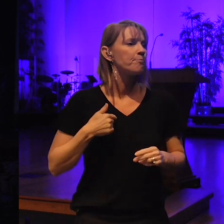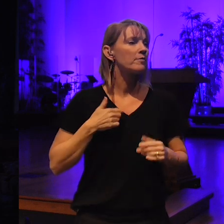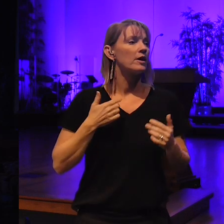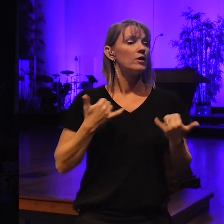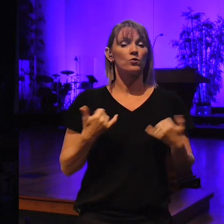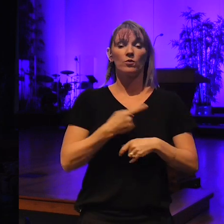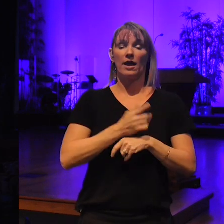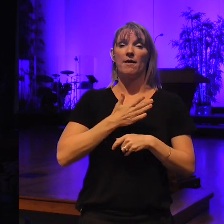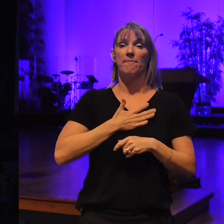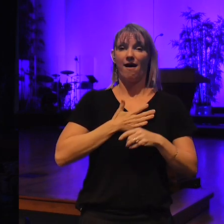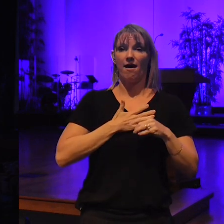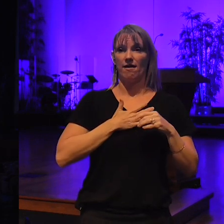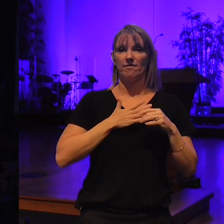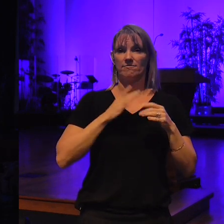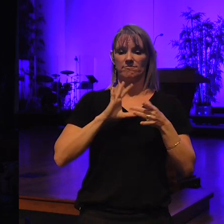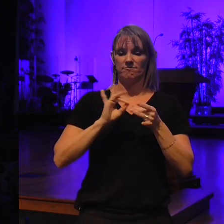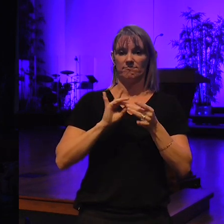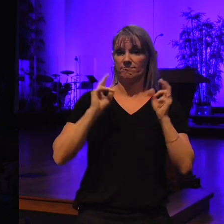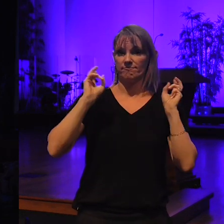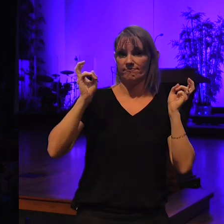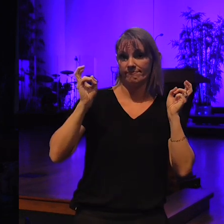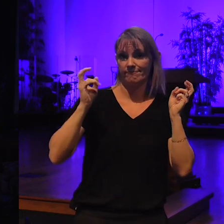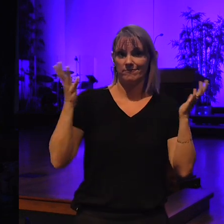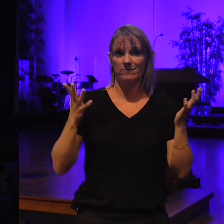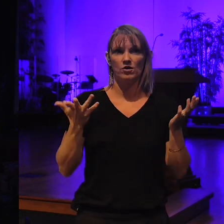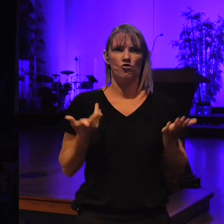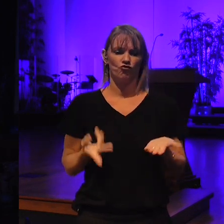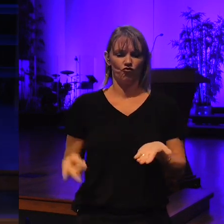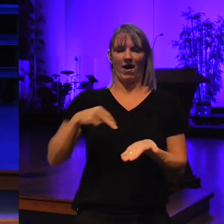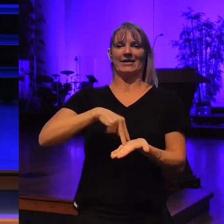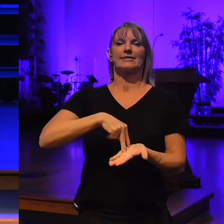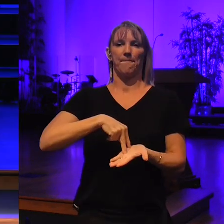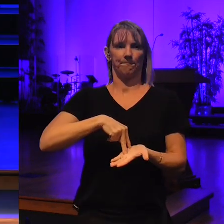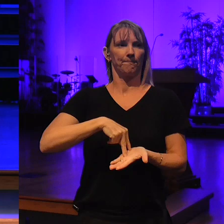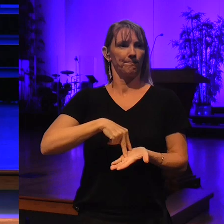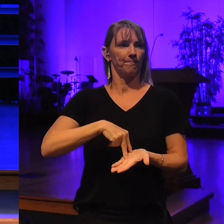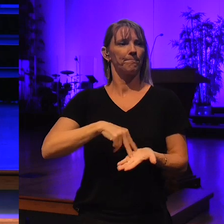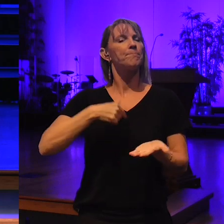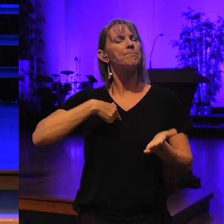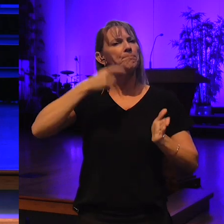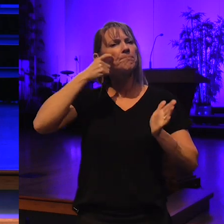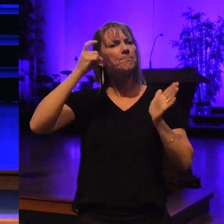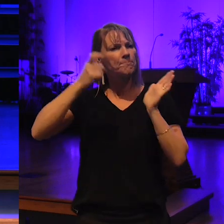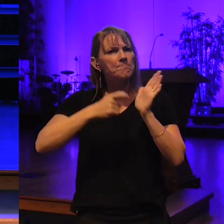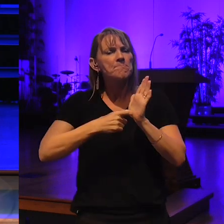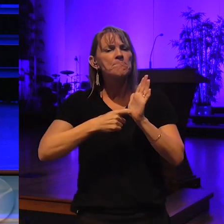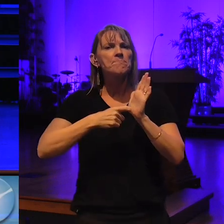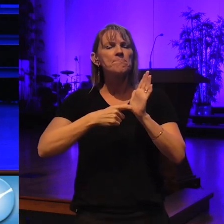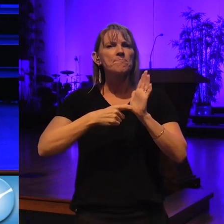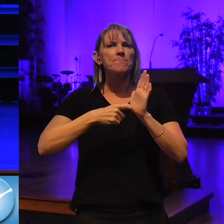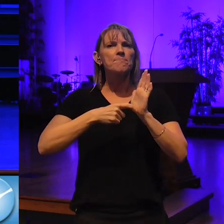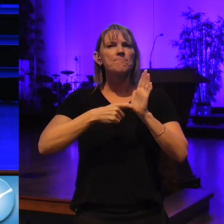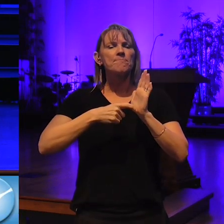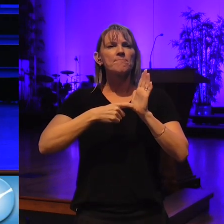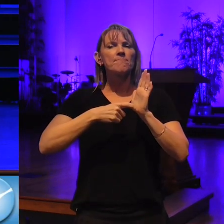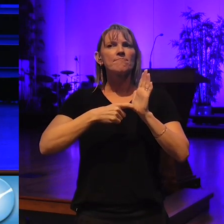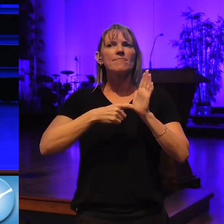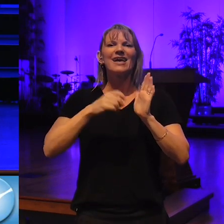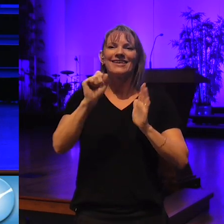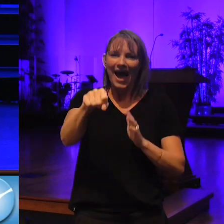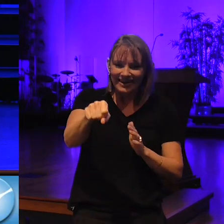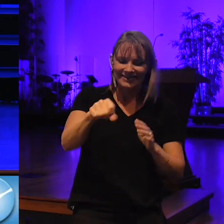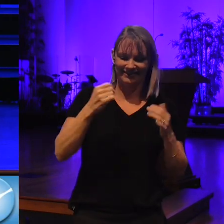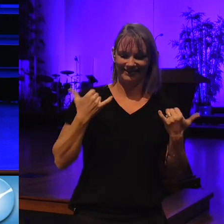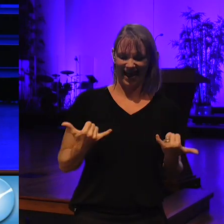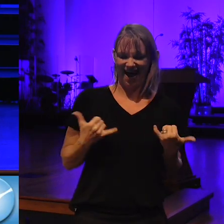talk today is entitled Rise Up. And I recognize that, it's